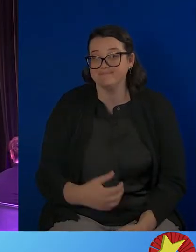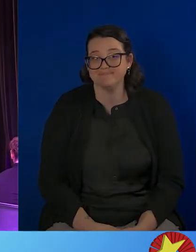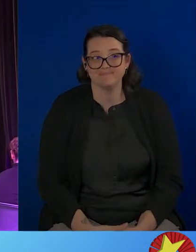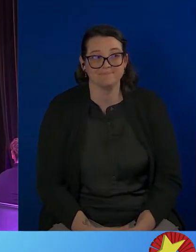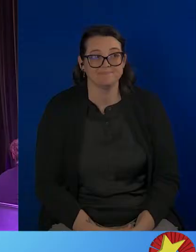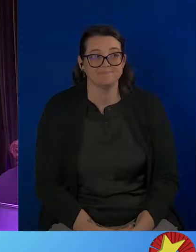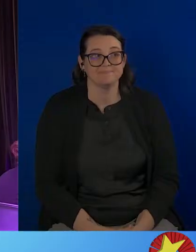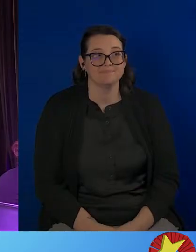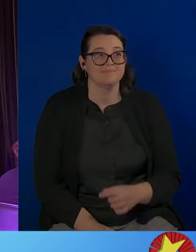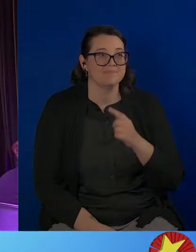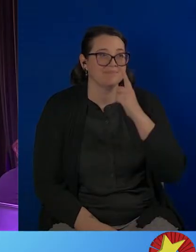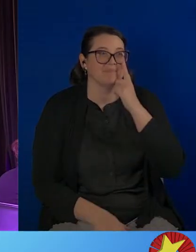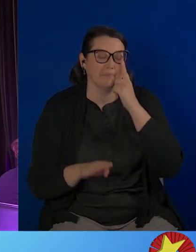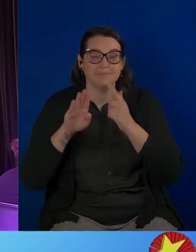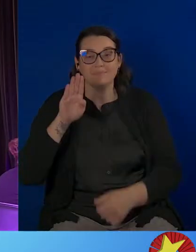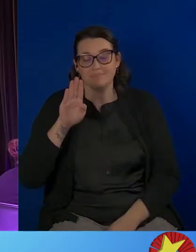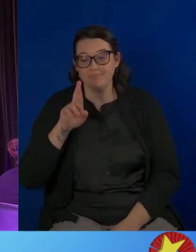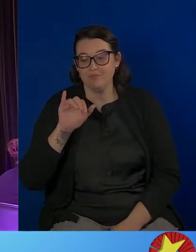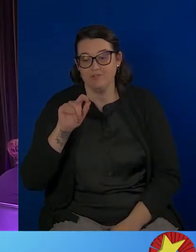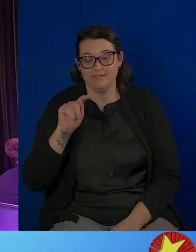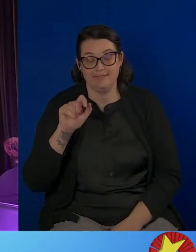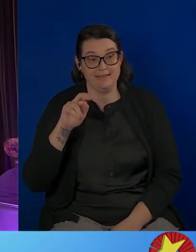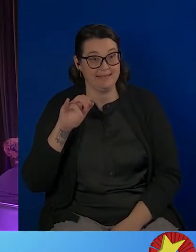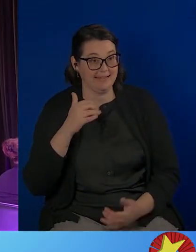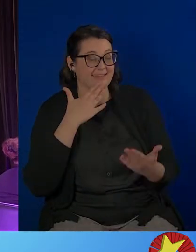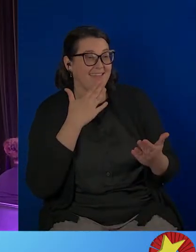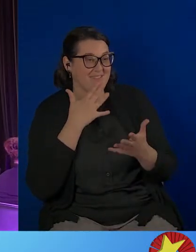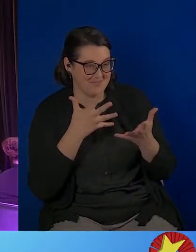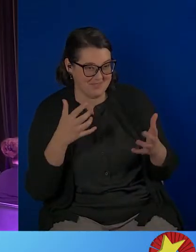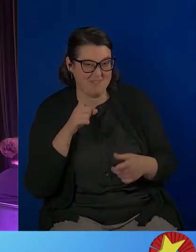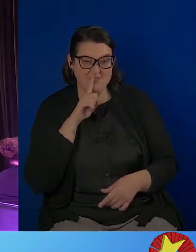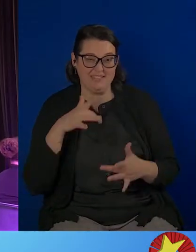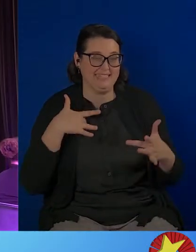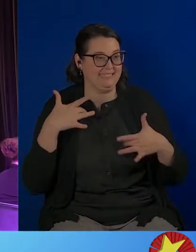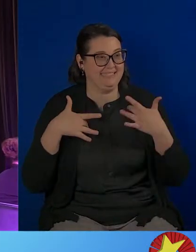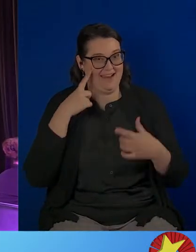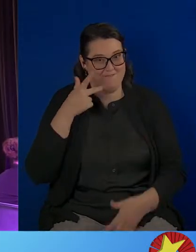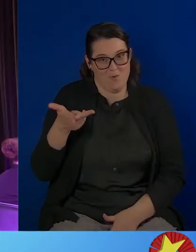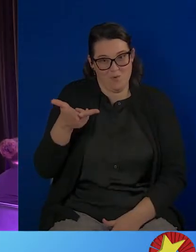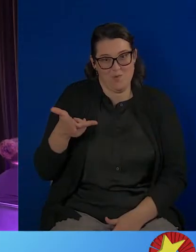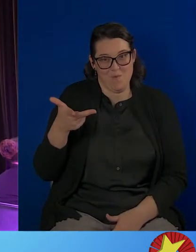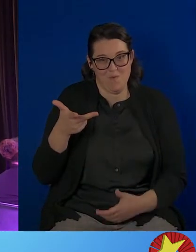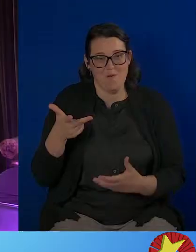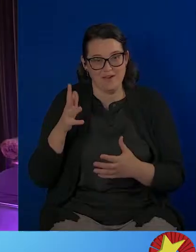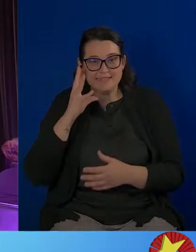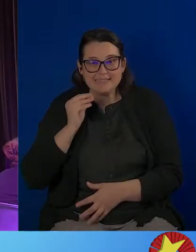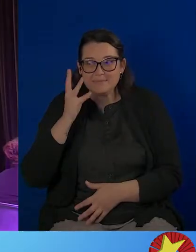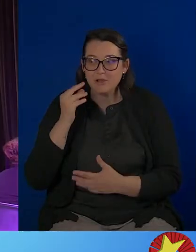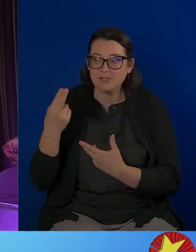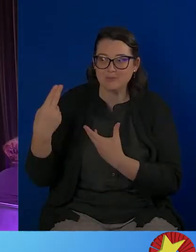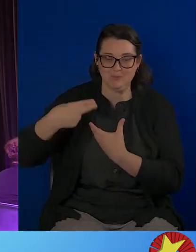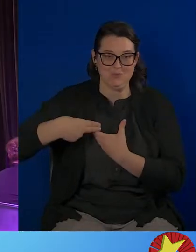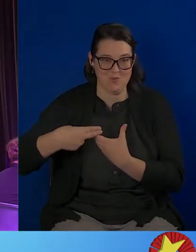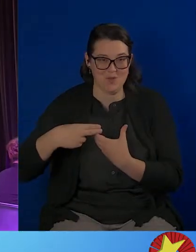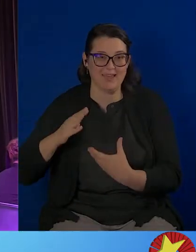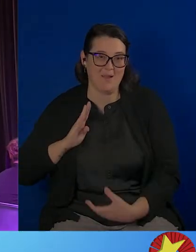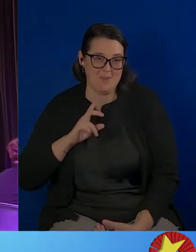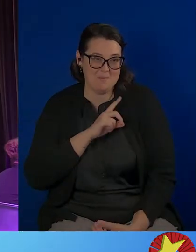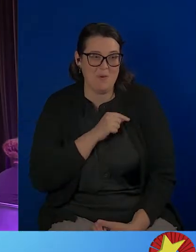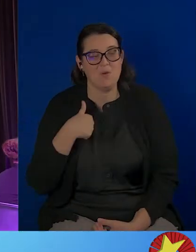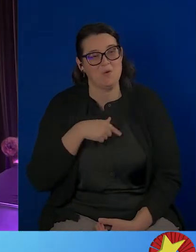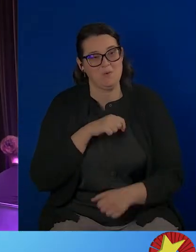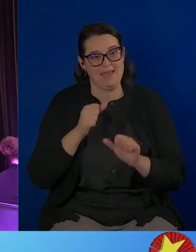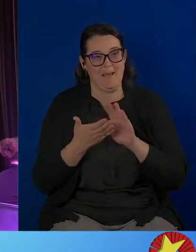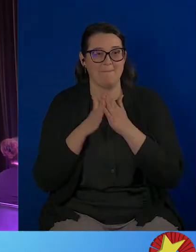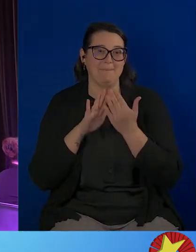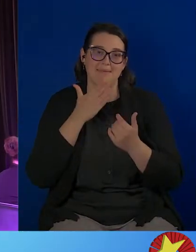Thank you so much. We're very excited to have all of you guys' experience here on the board so we can be the best that we can be